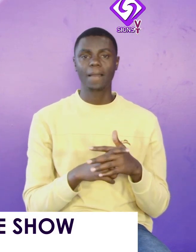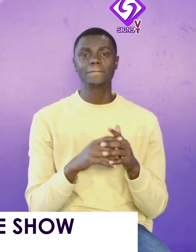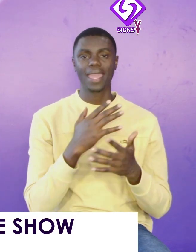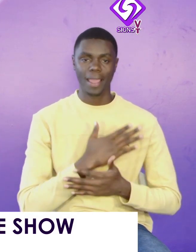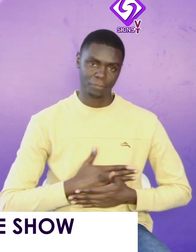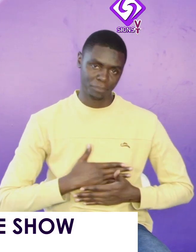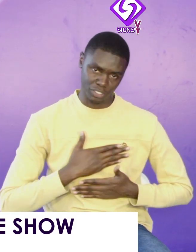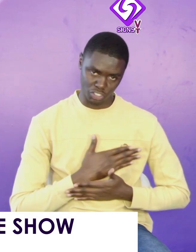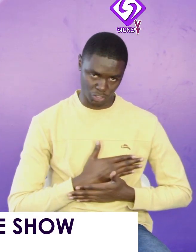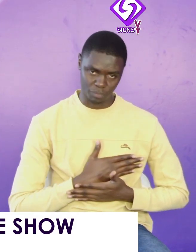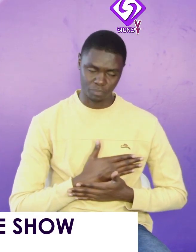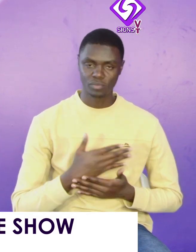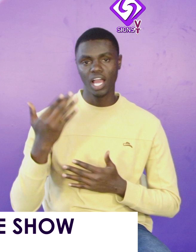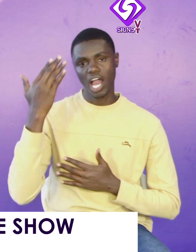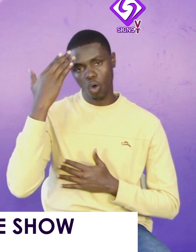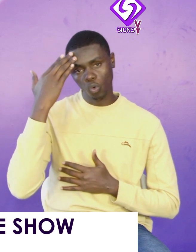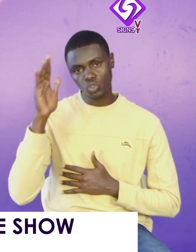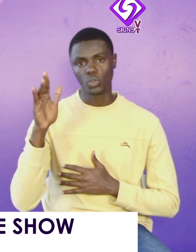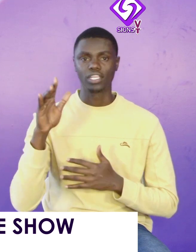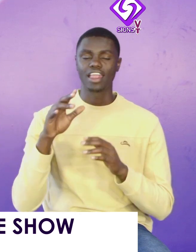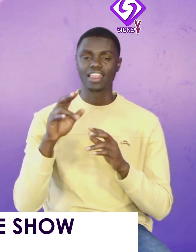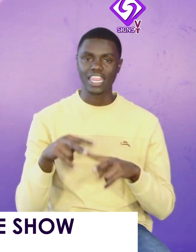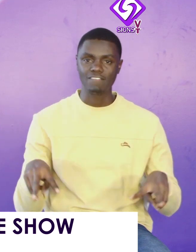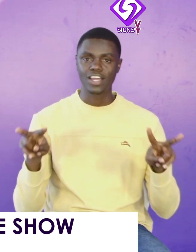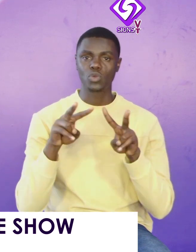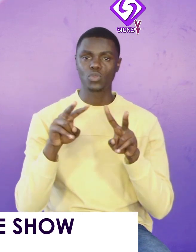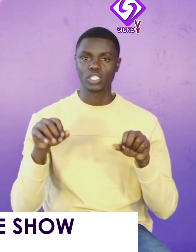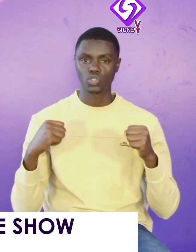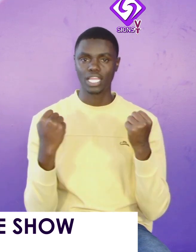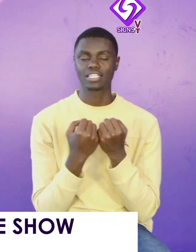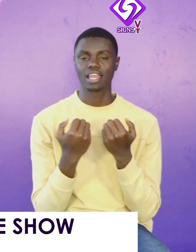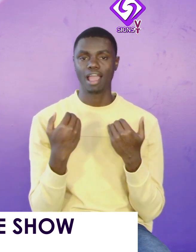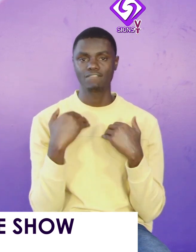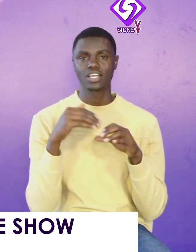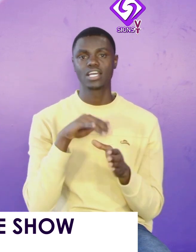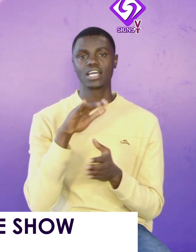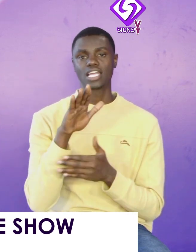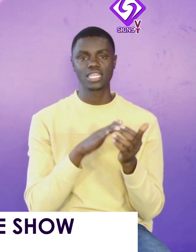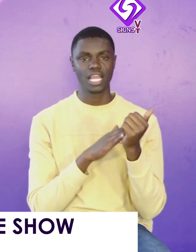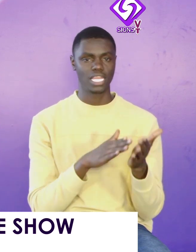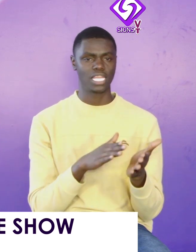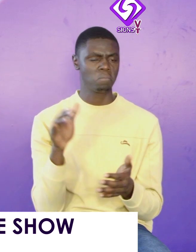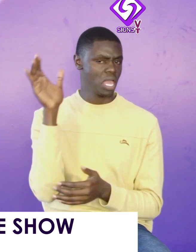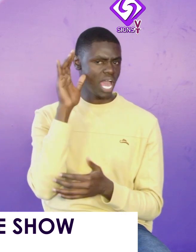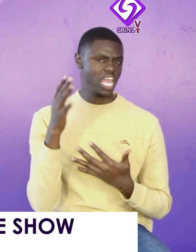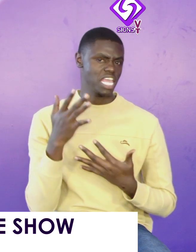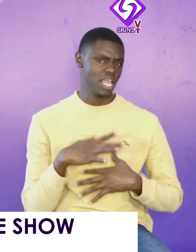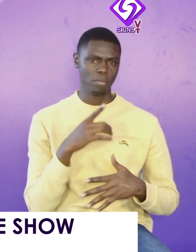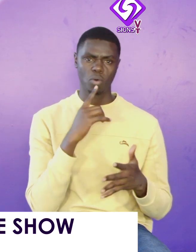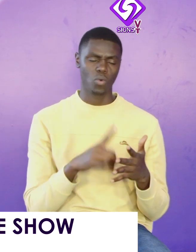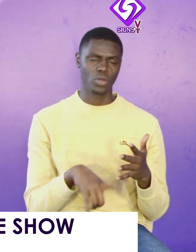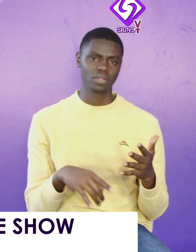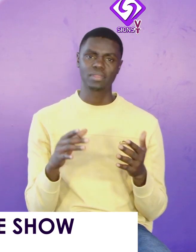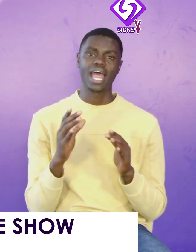the society holds in their leaders. I hear people say this word, the buck stops with